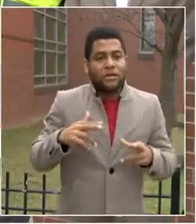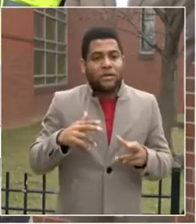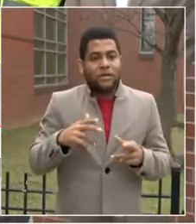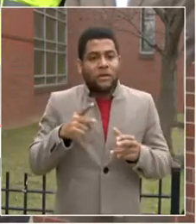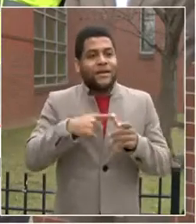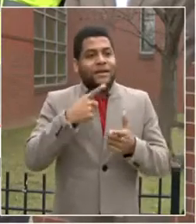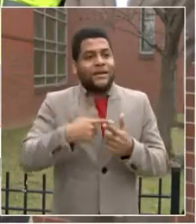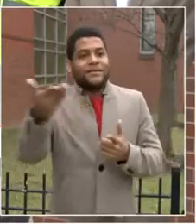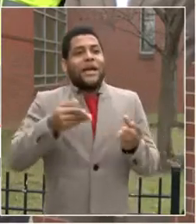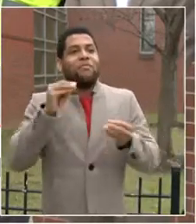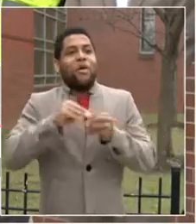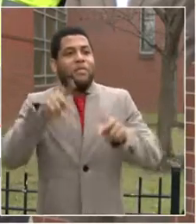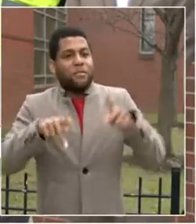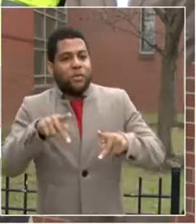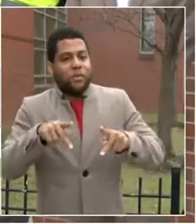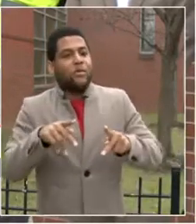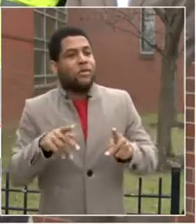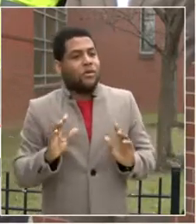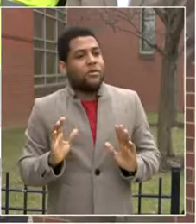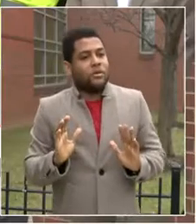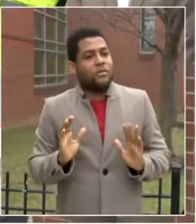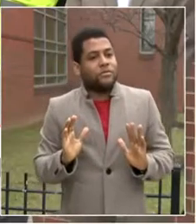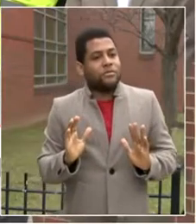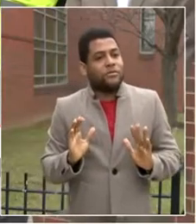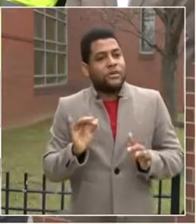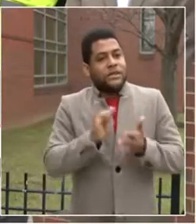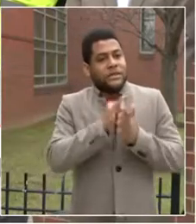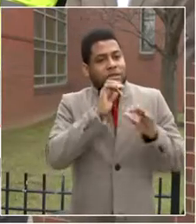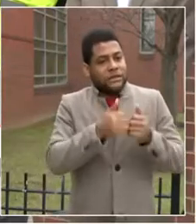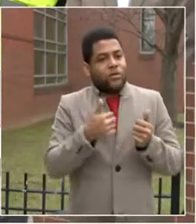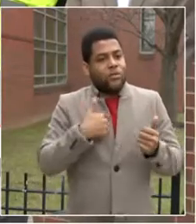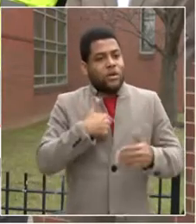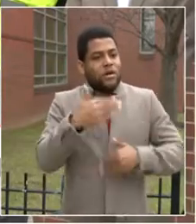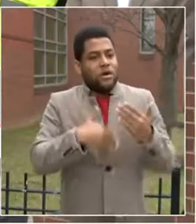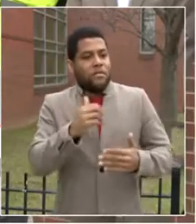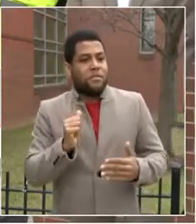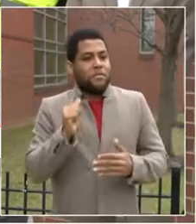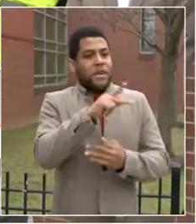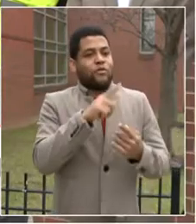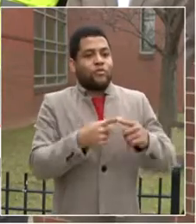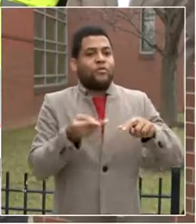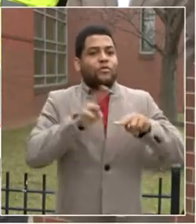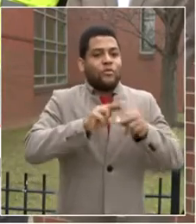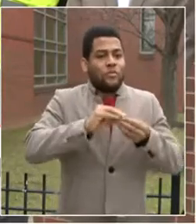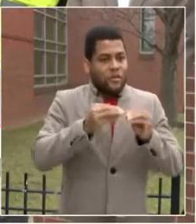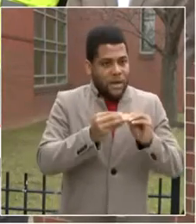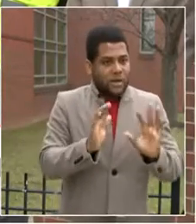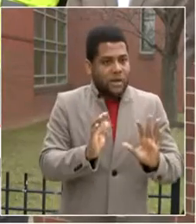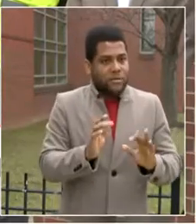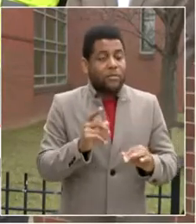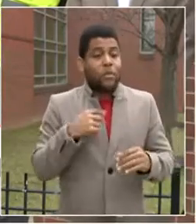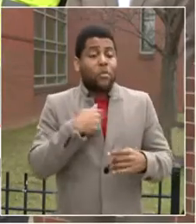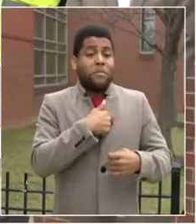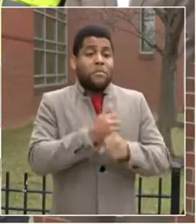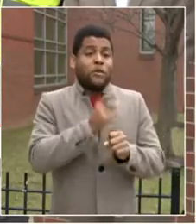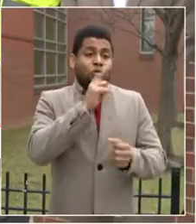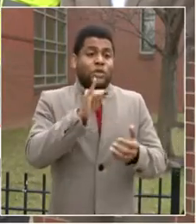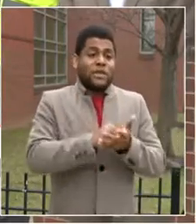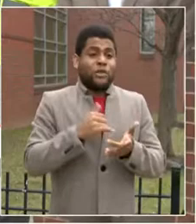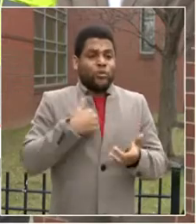people. And what we have determined is that we can safely recruit and hire about